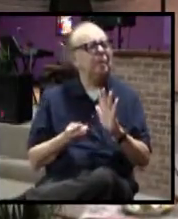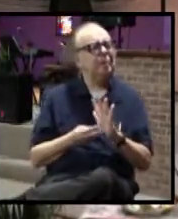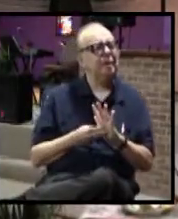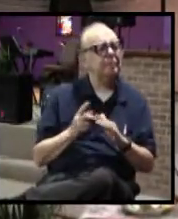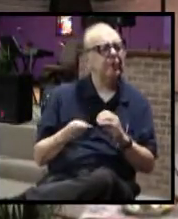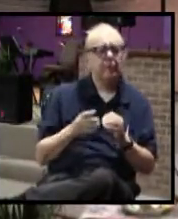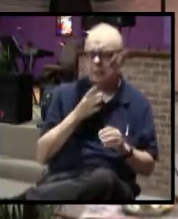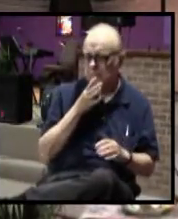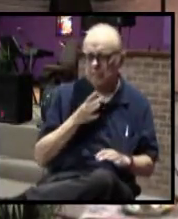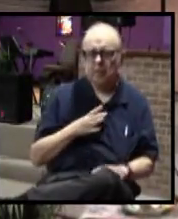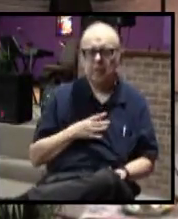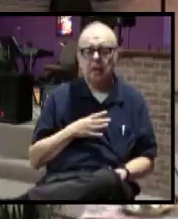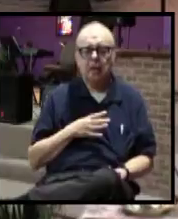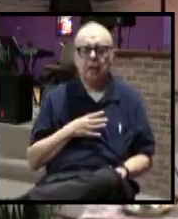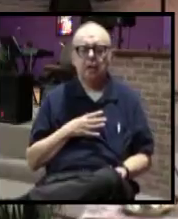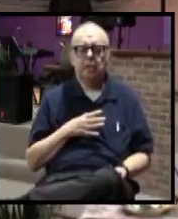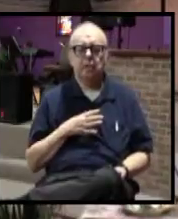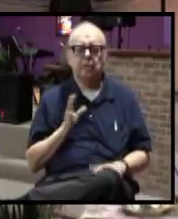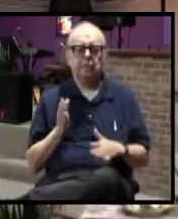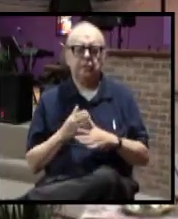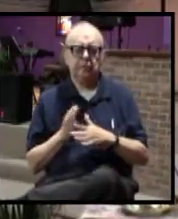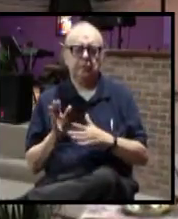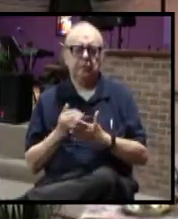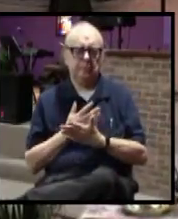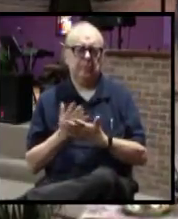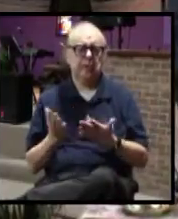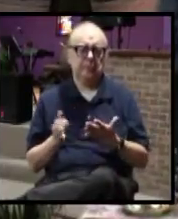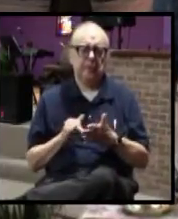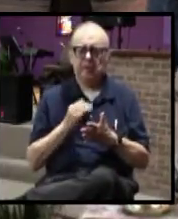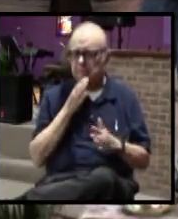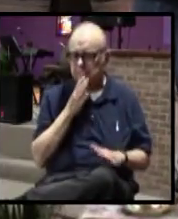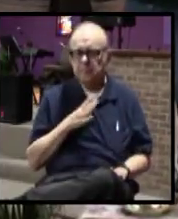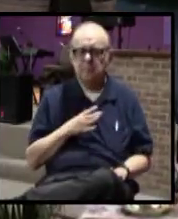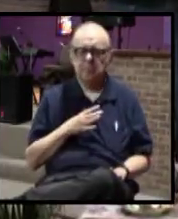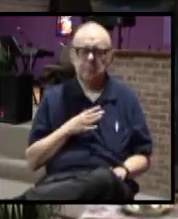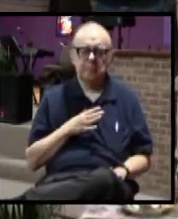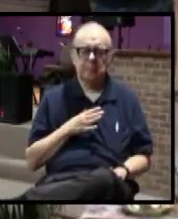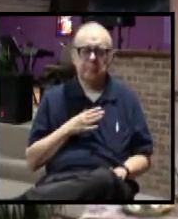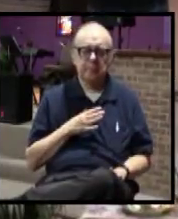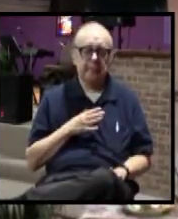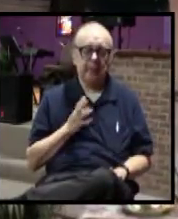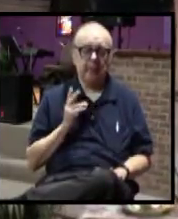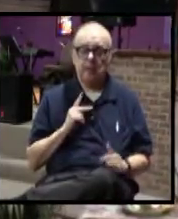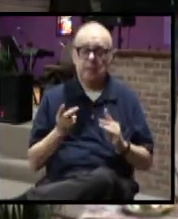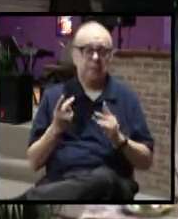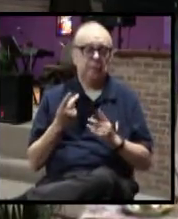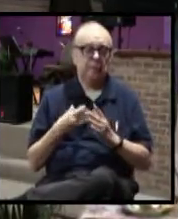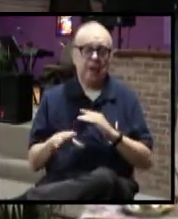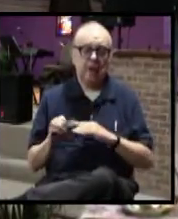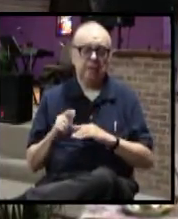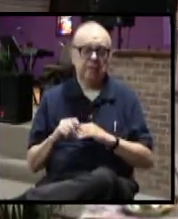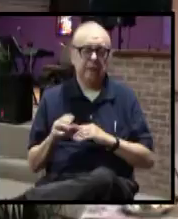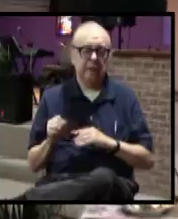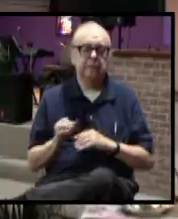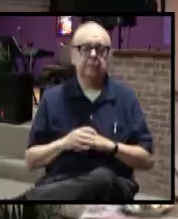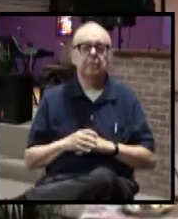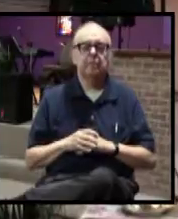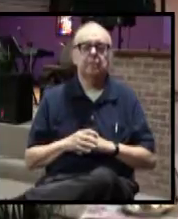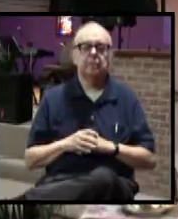well, what do you mean? Well, let me just share with you some things. She was a social outcast.